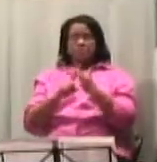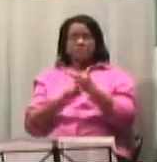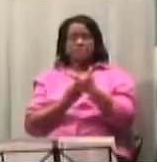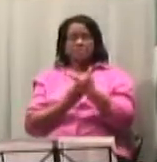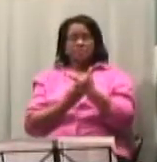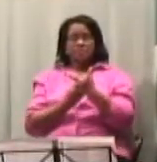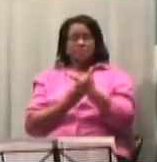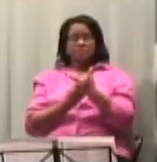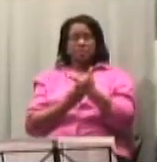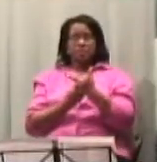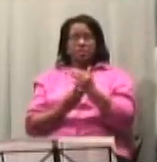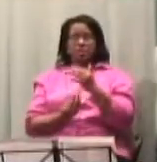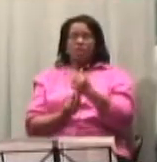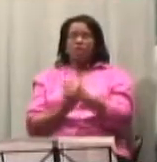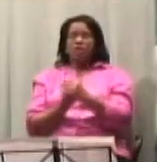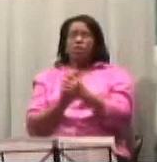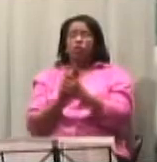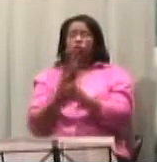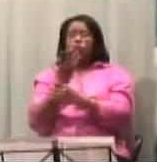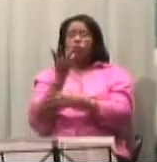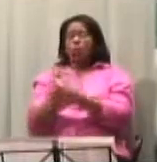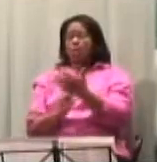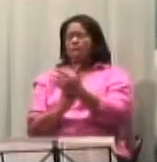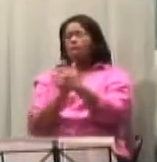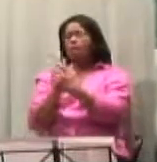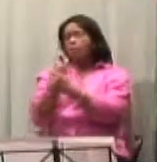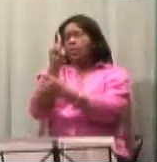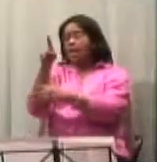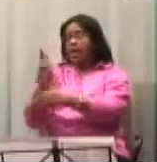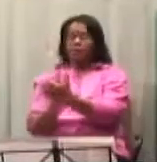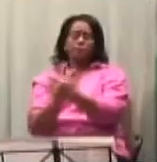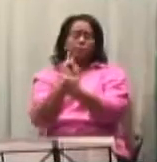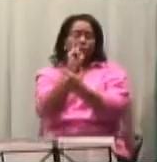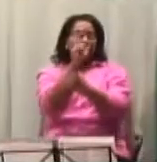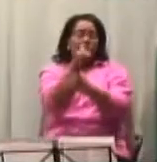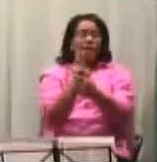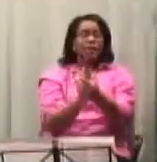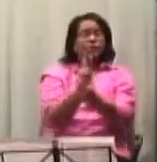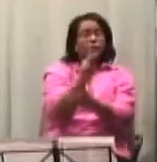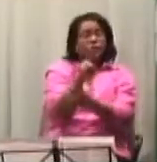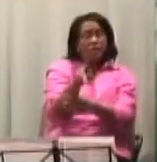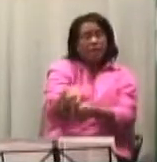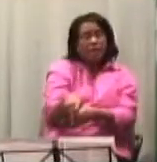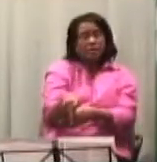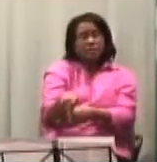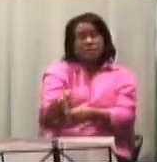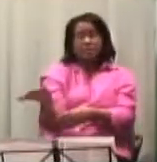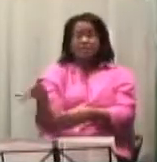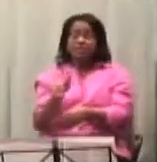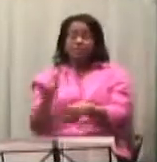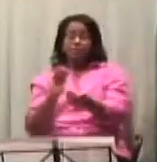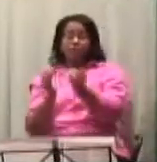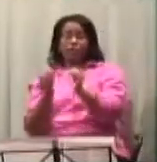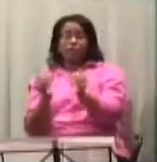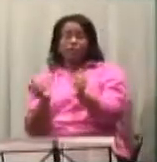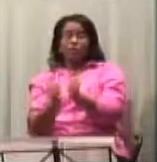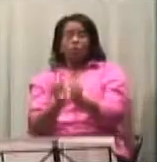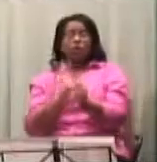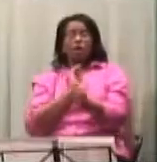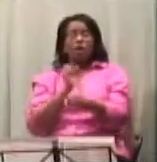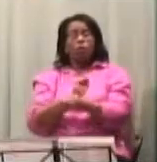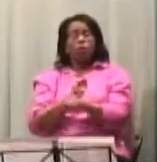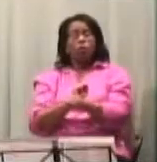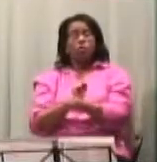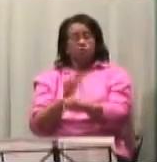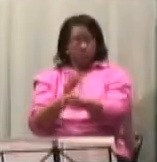Beautiful short passage of the prophet Isaiah. The word of the God is like